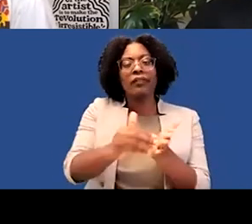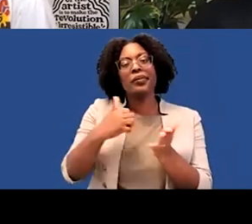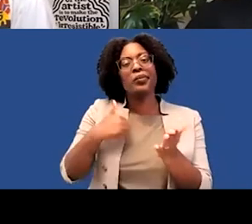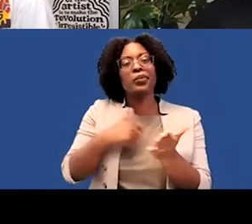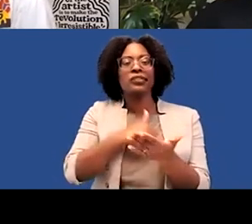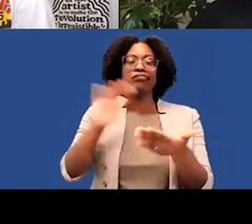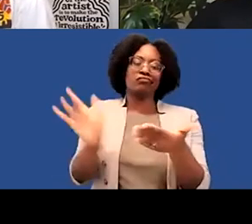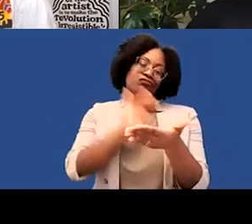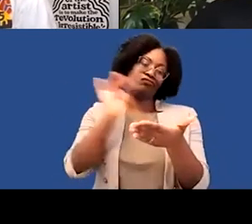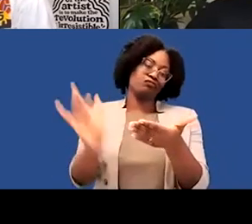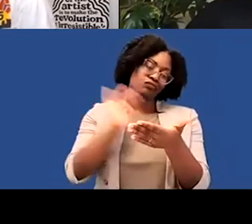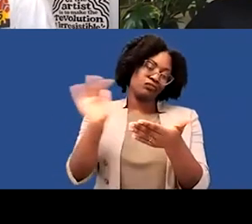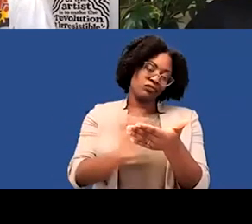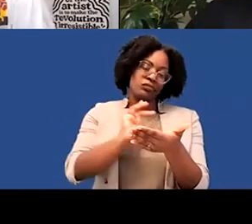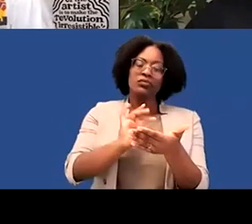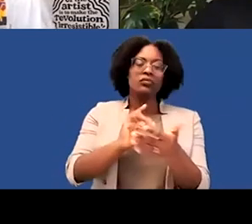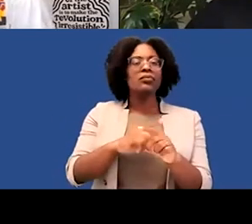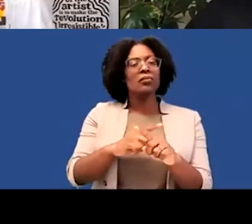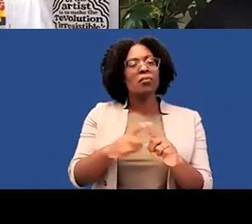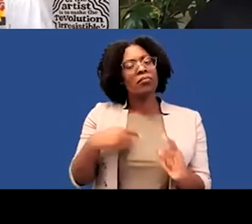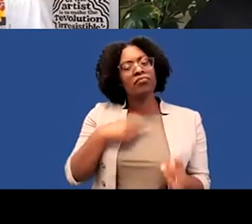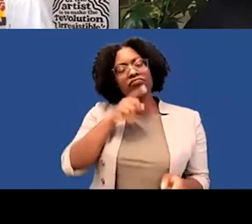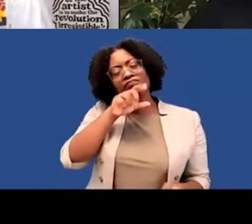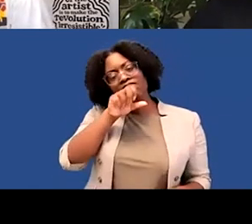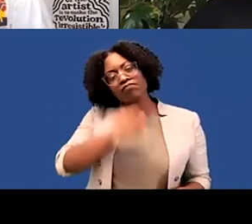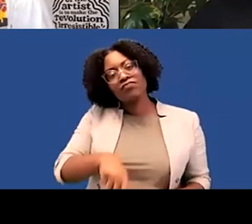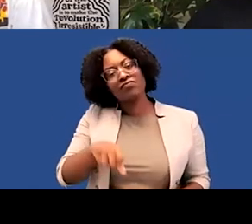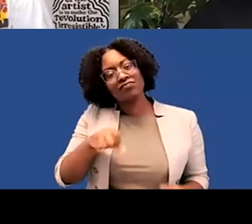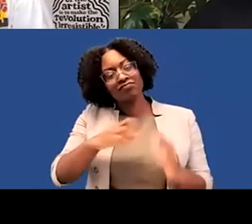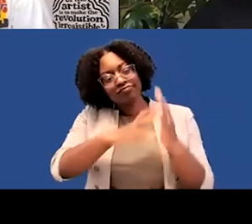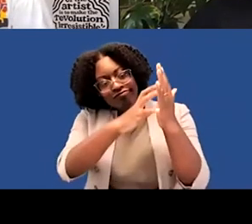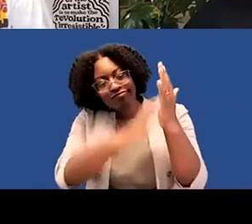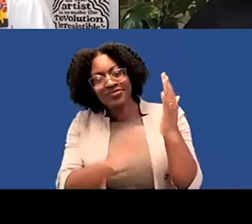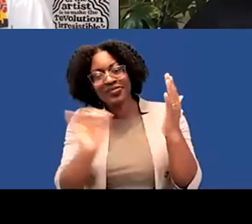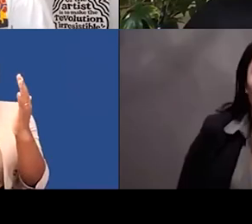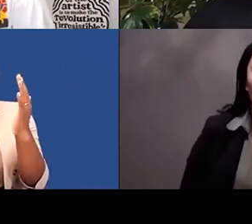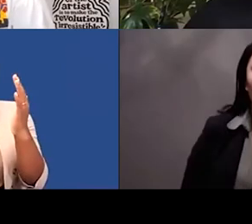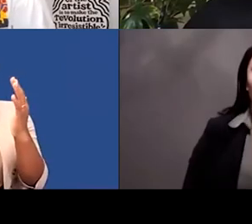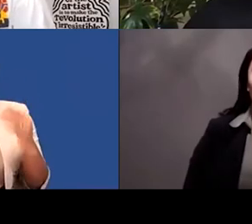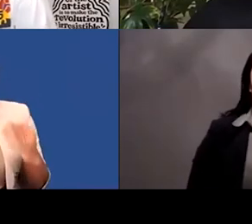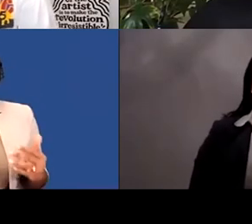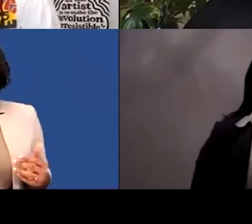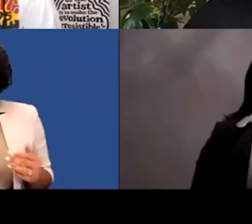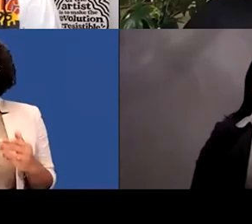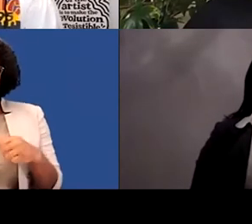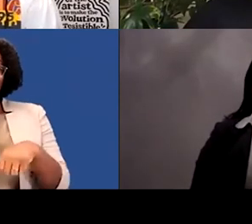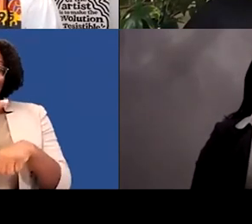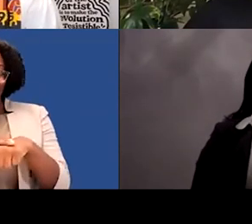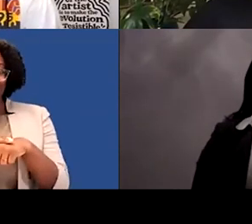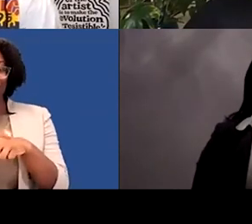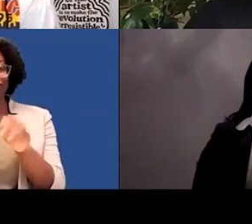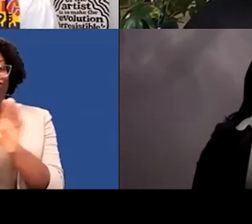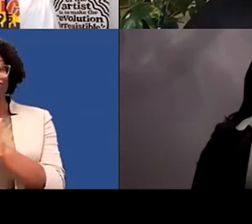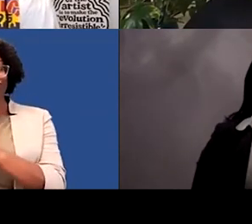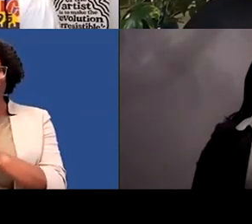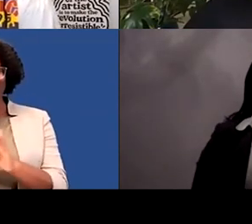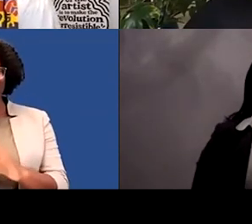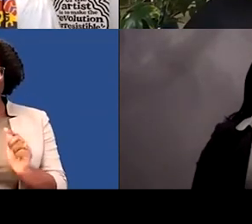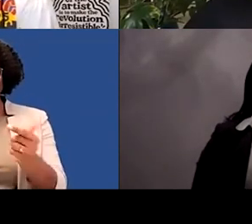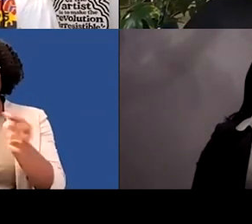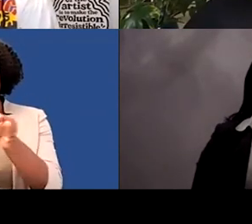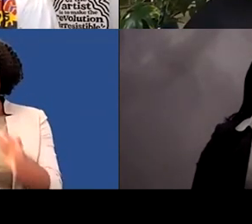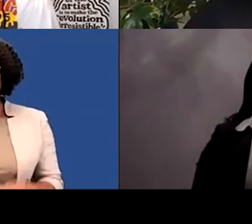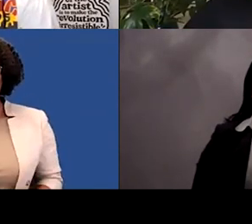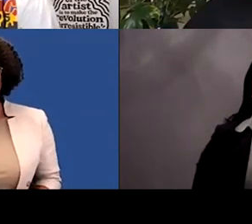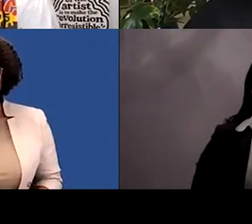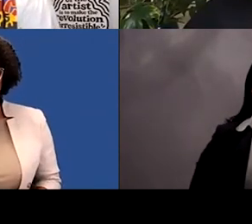And so it just emerged very naturally. Would you say that's right, Kimberly? Yeah, 100%. I mean,